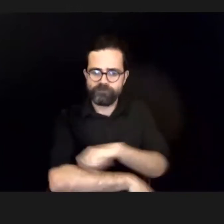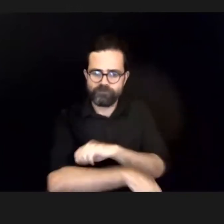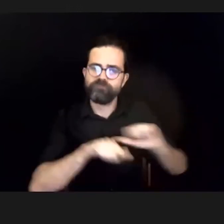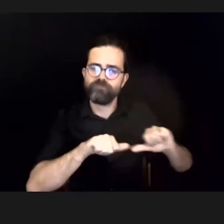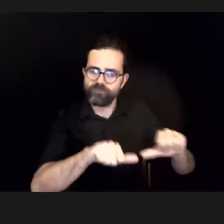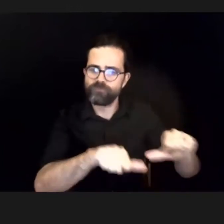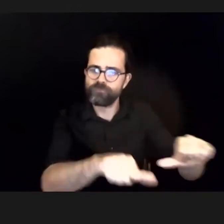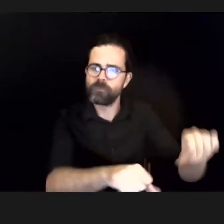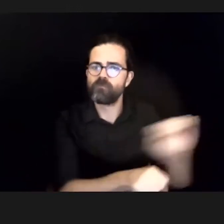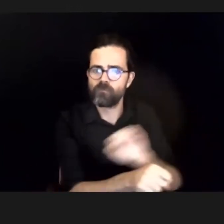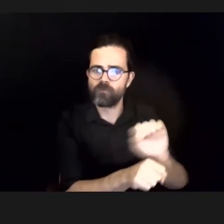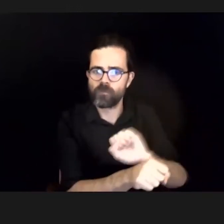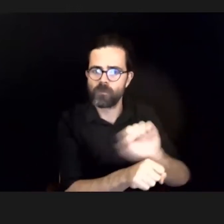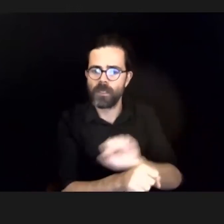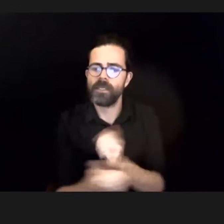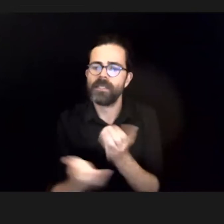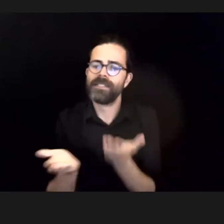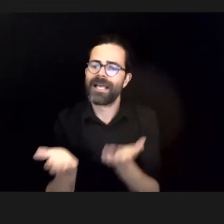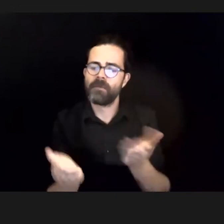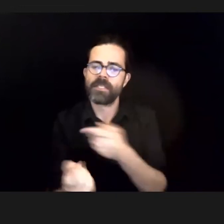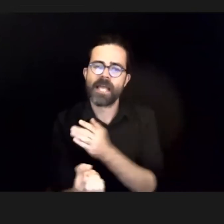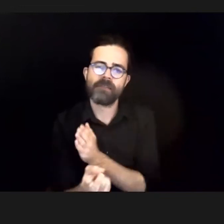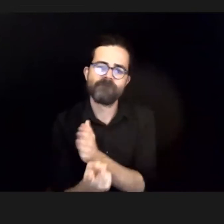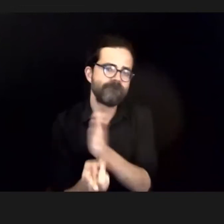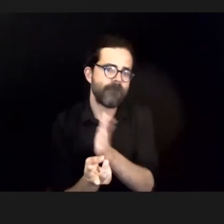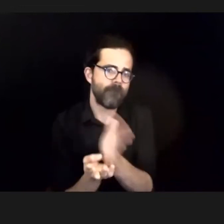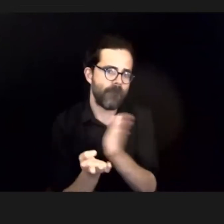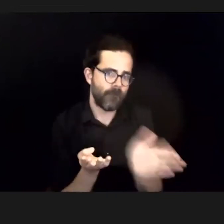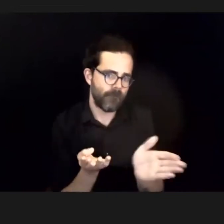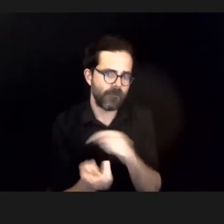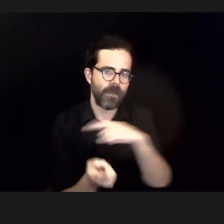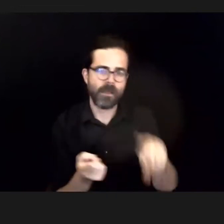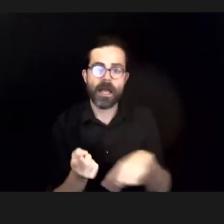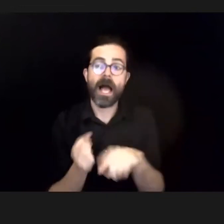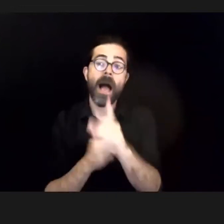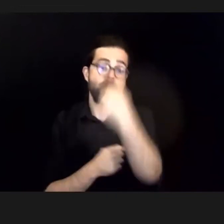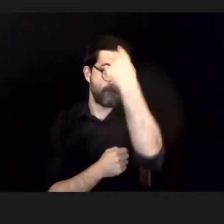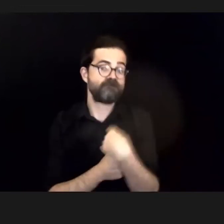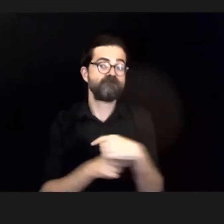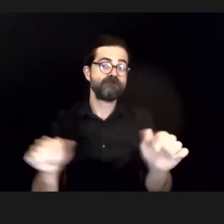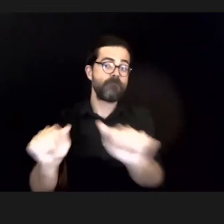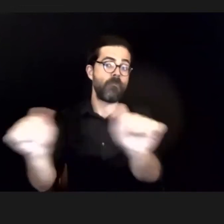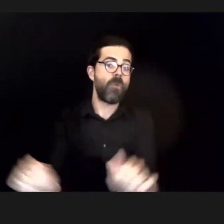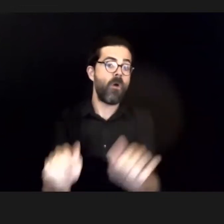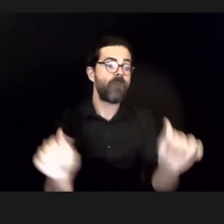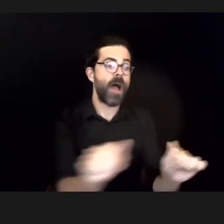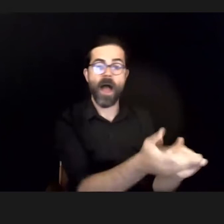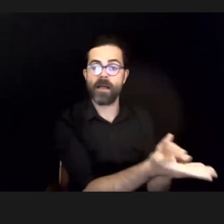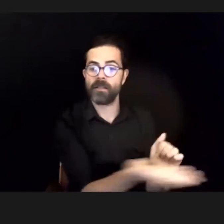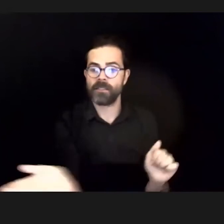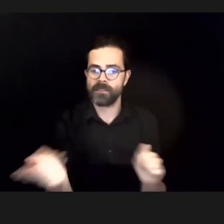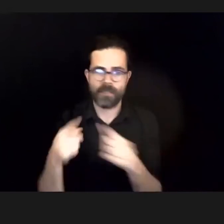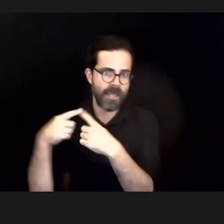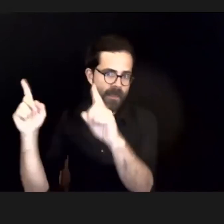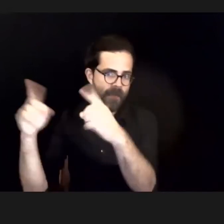with different functions adapted to several user profiles. But I would like to highlight just the